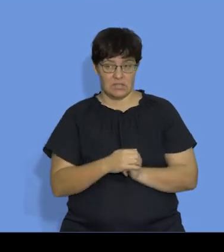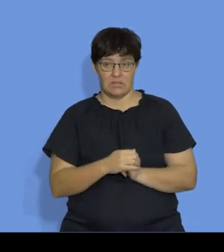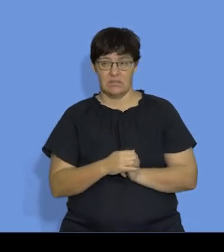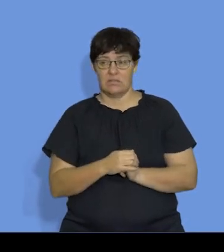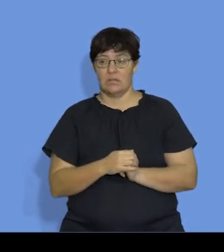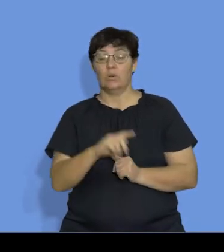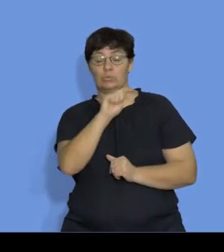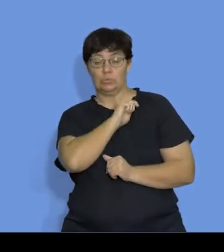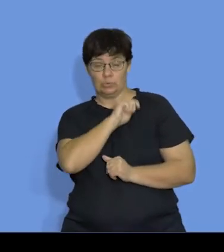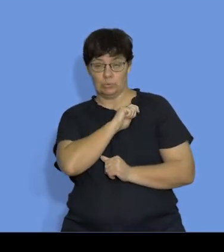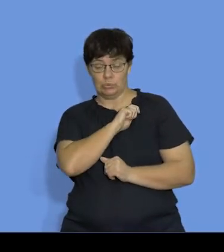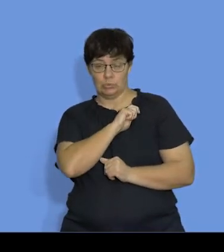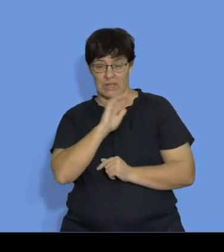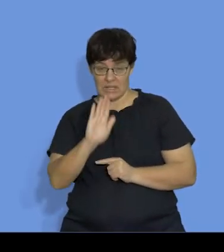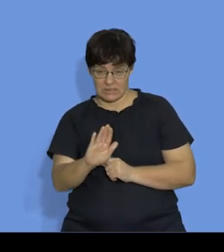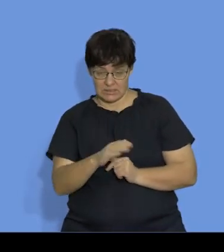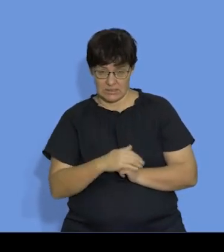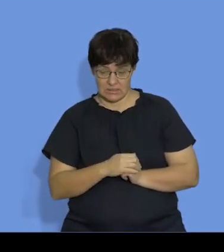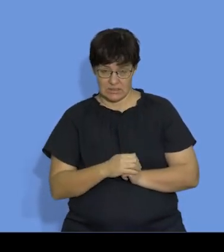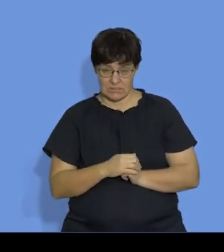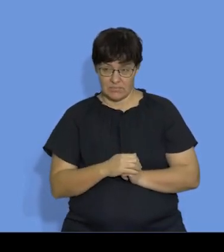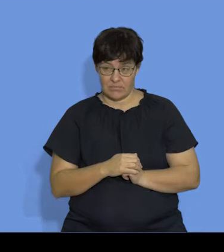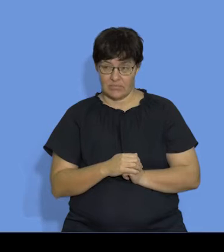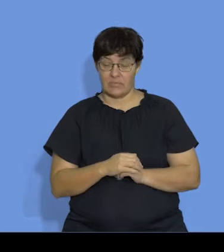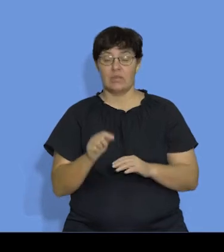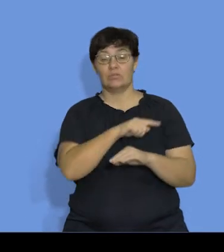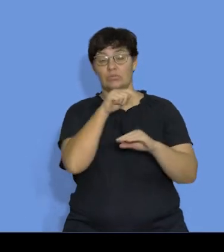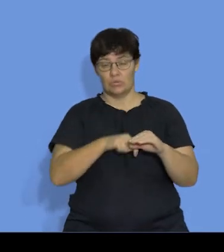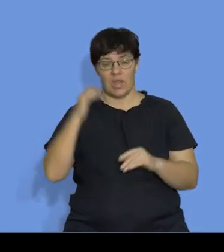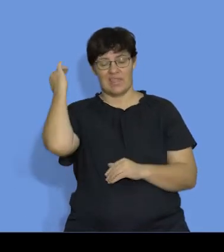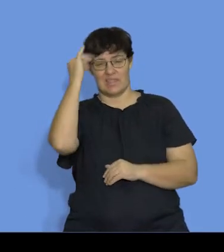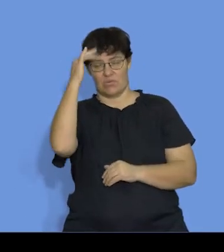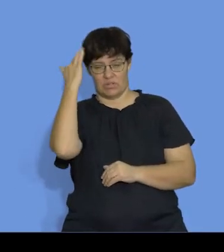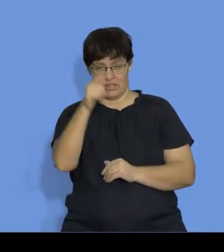actual yield, okay, divided by theoretical,